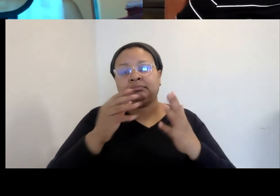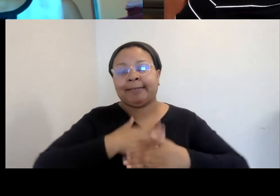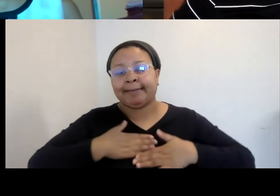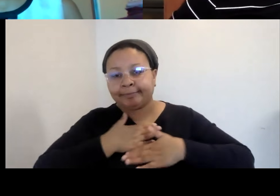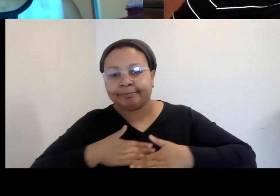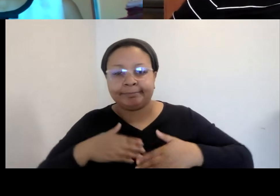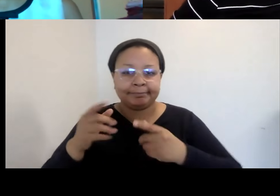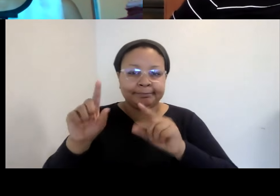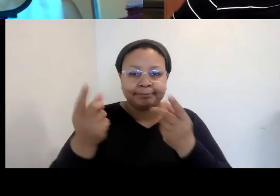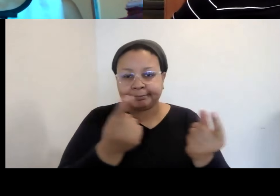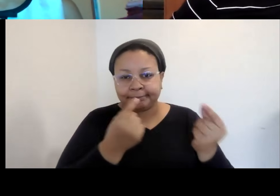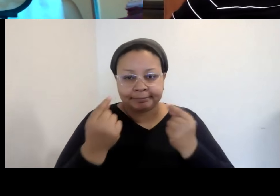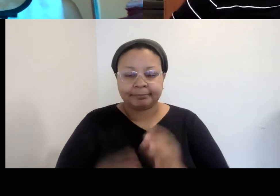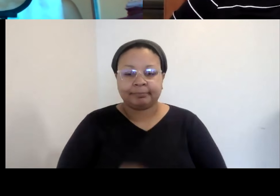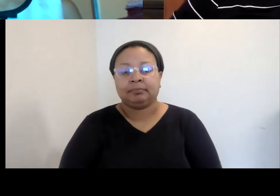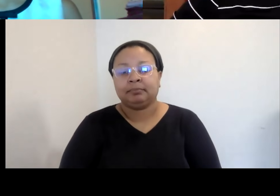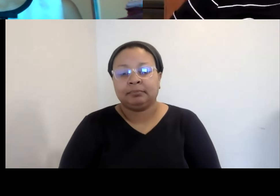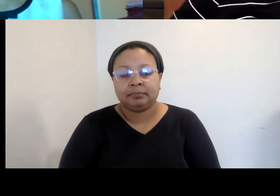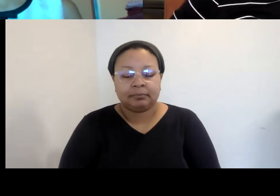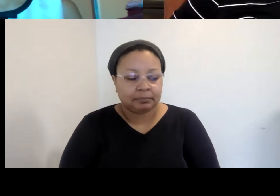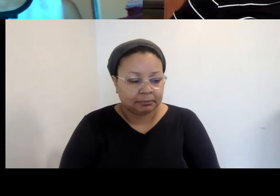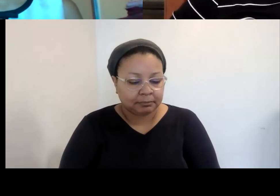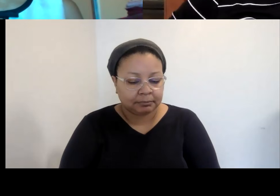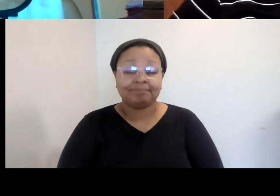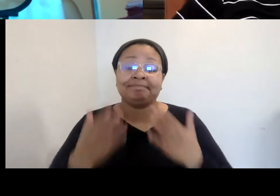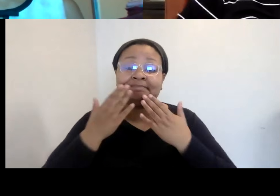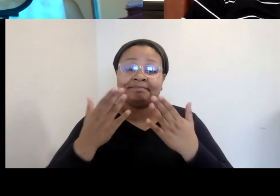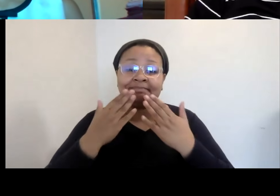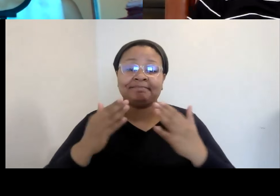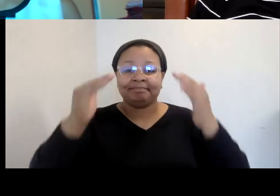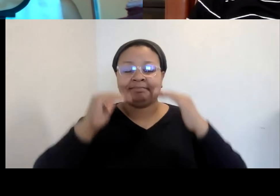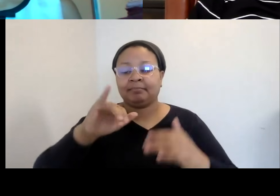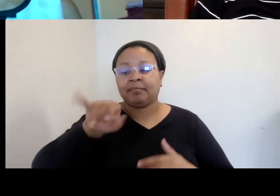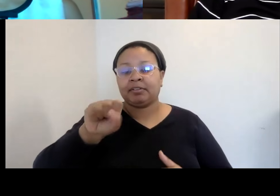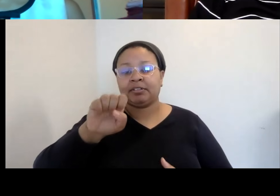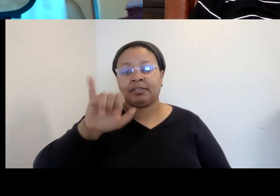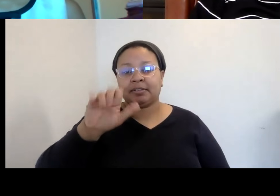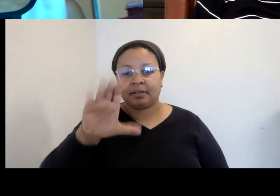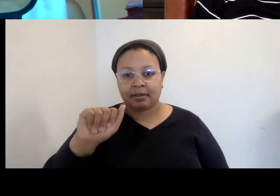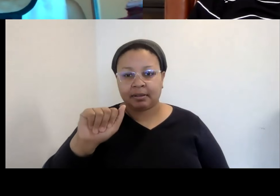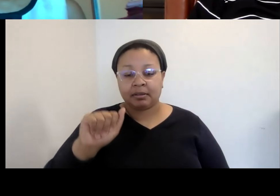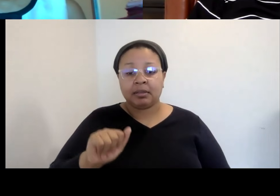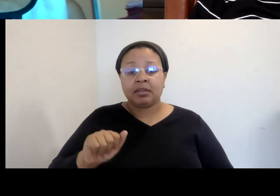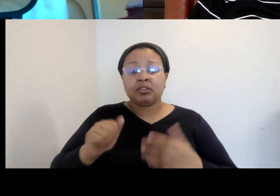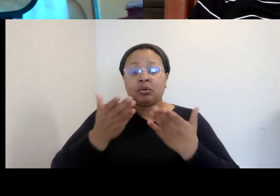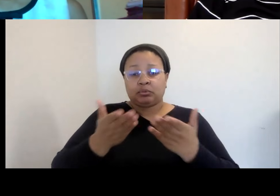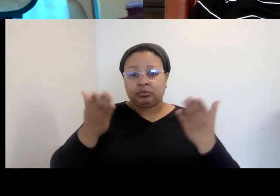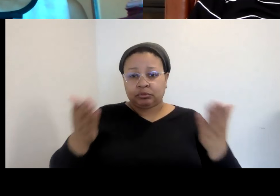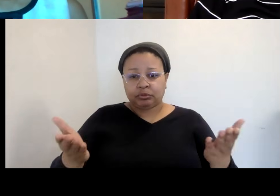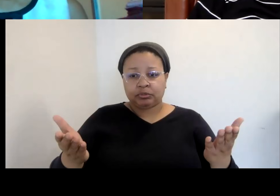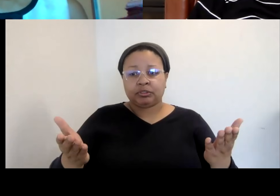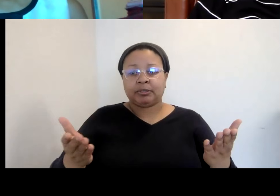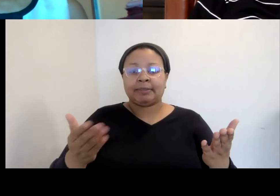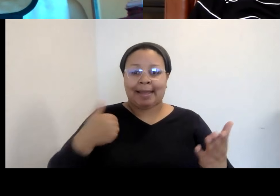fine. Okay, thank you. From Jessica, can a child who has disabilities and is in the